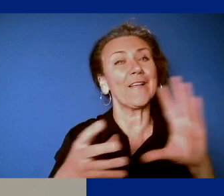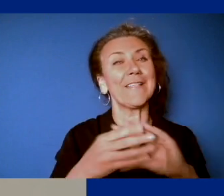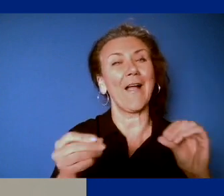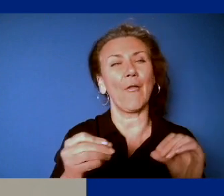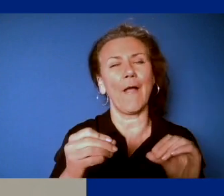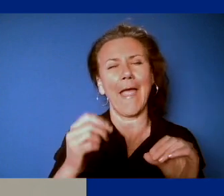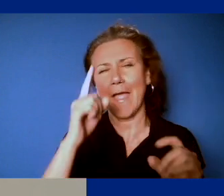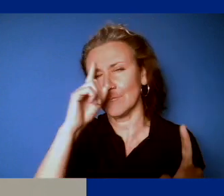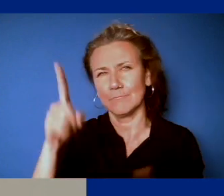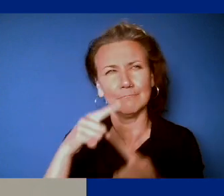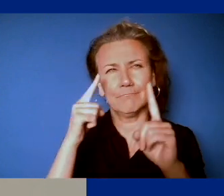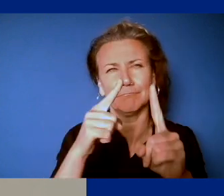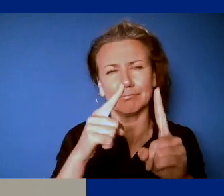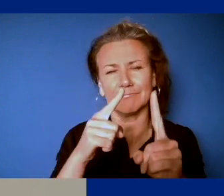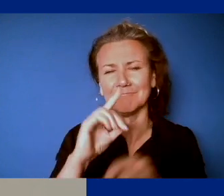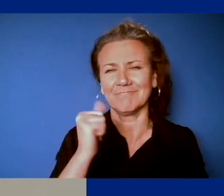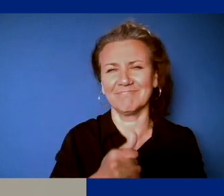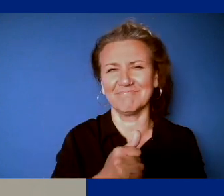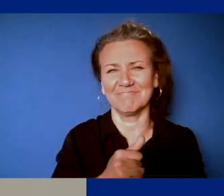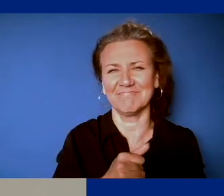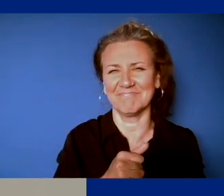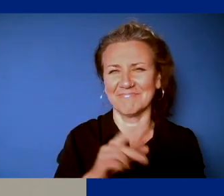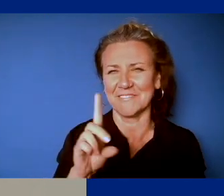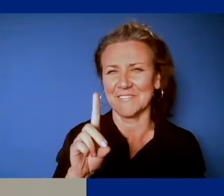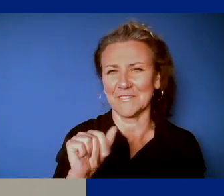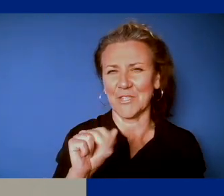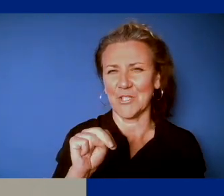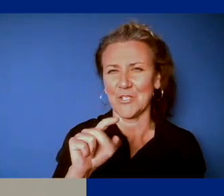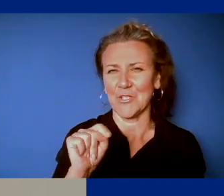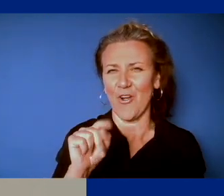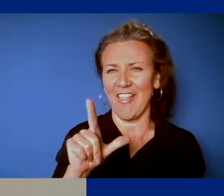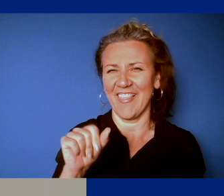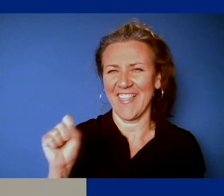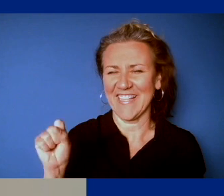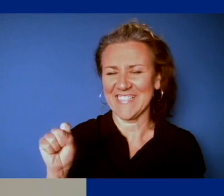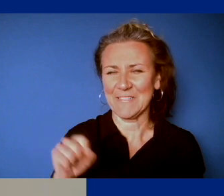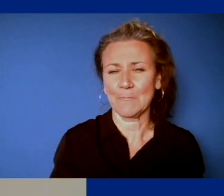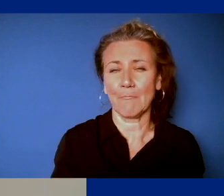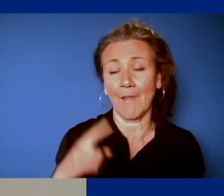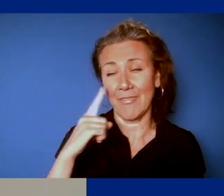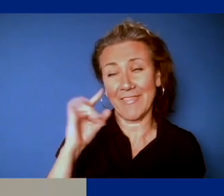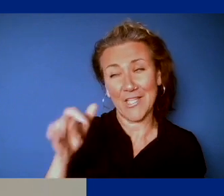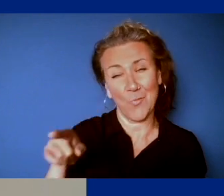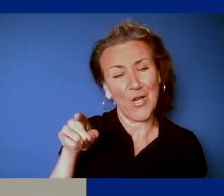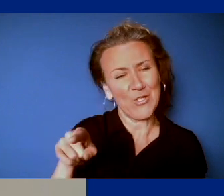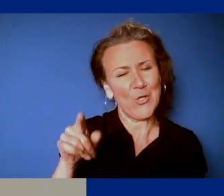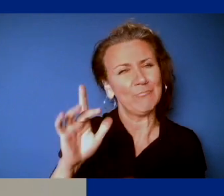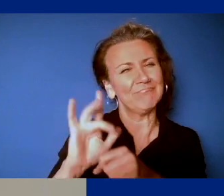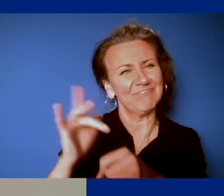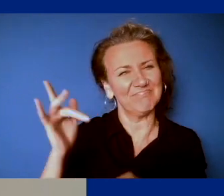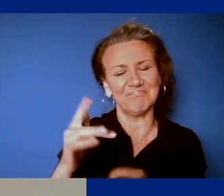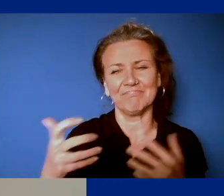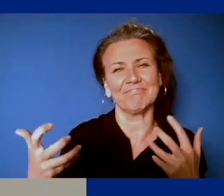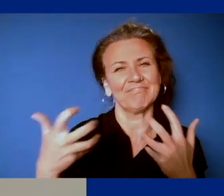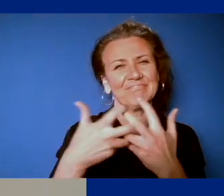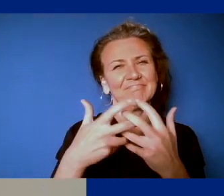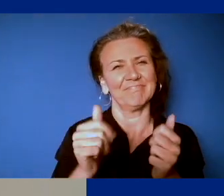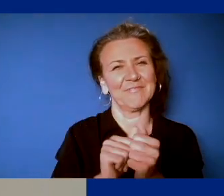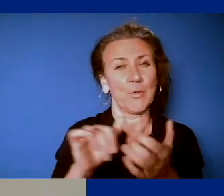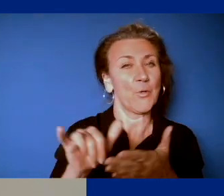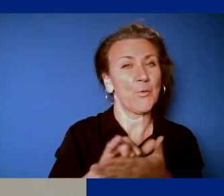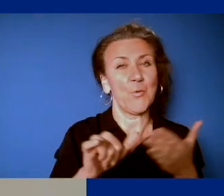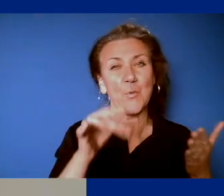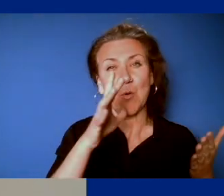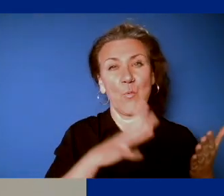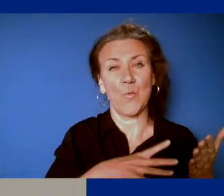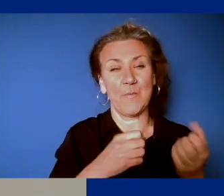storyteller and dauntless. And so I think that's why you epitomize the New York Women's Foundation. One of their key values